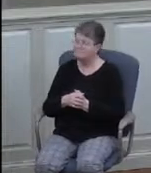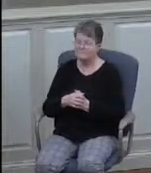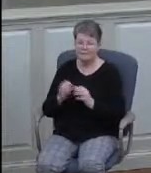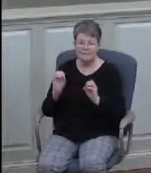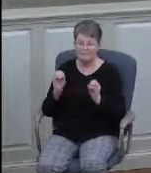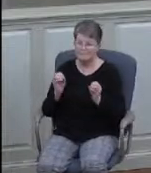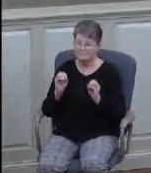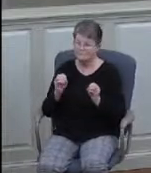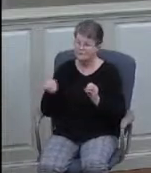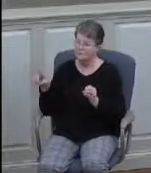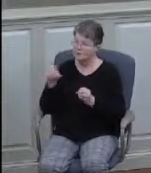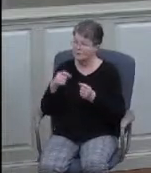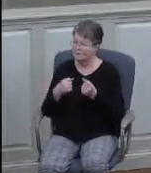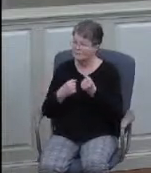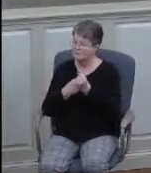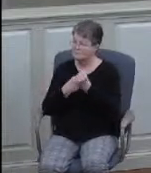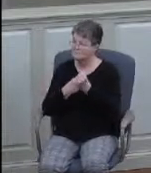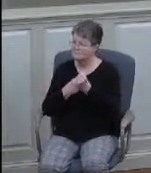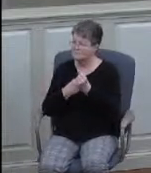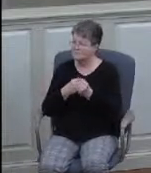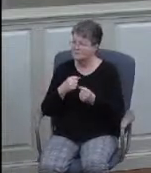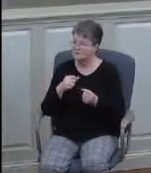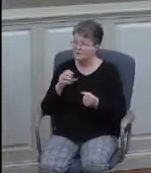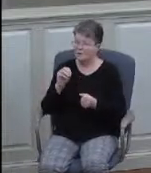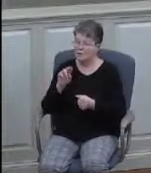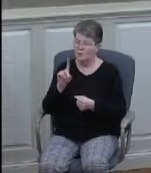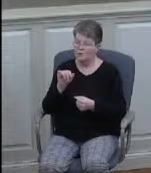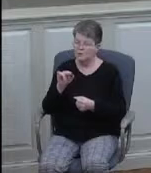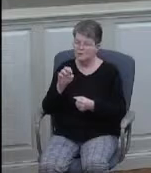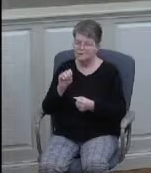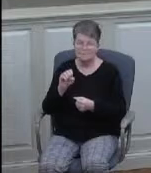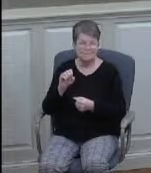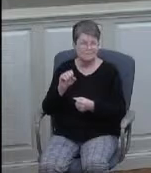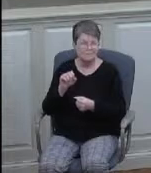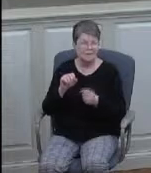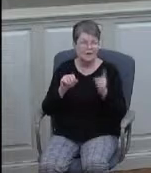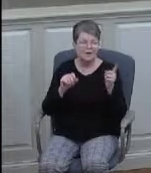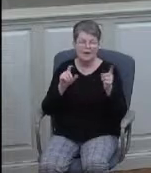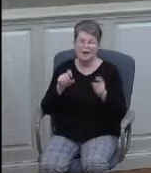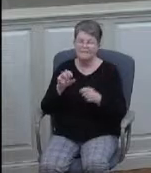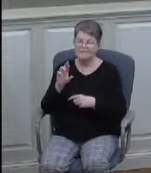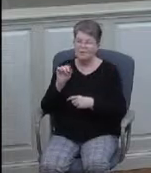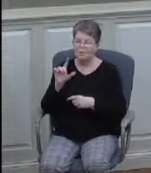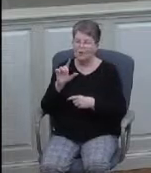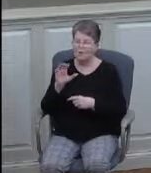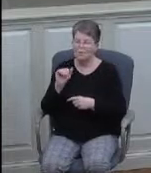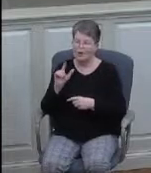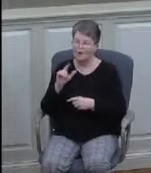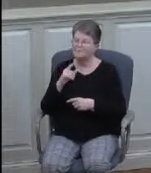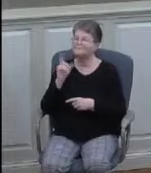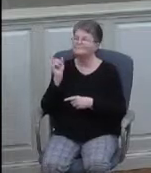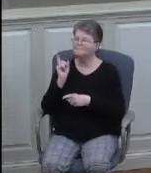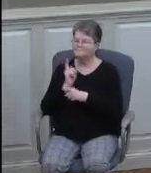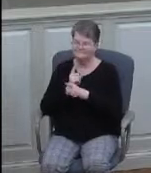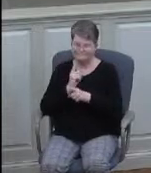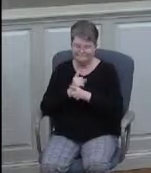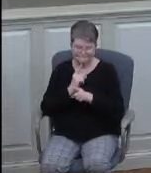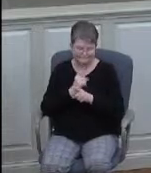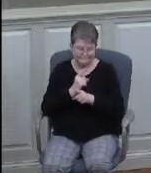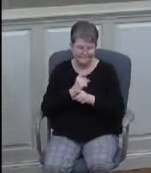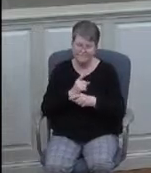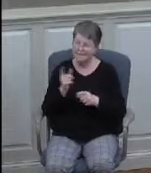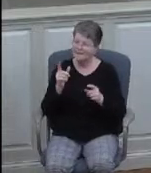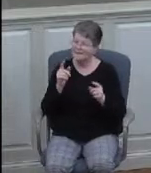If not, all those in favor of ordinance 1961, first reading? I have to roll call. Oh, that's right. Commissioner